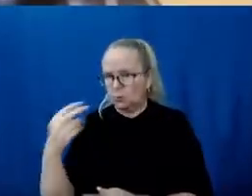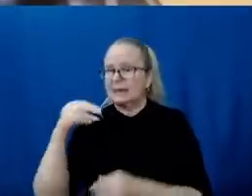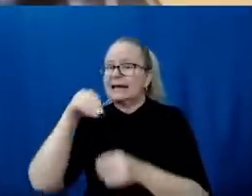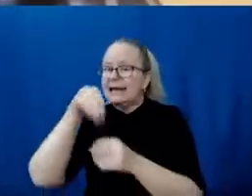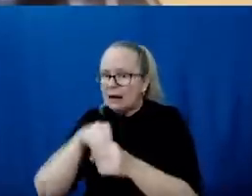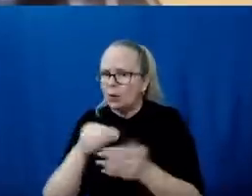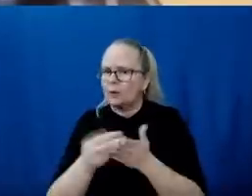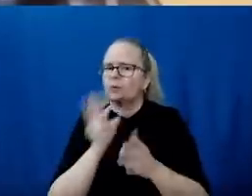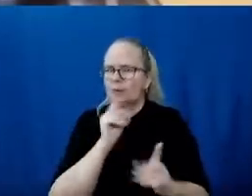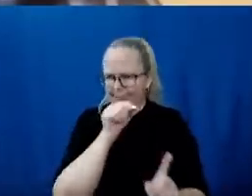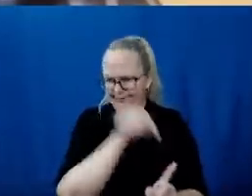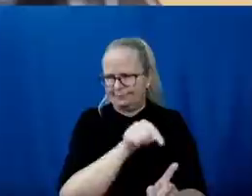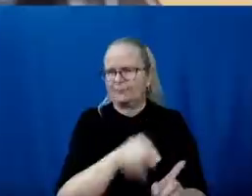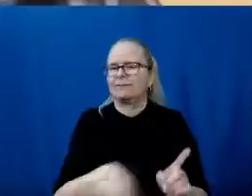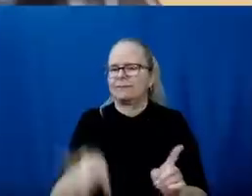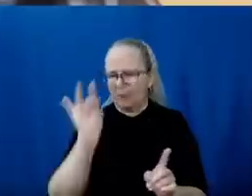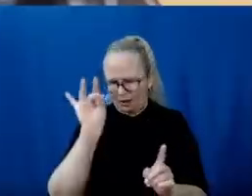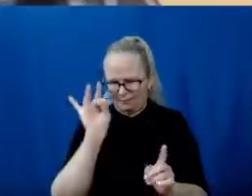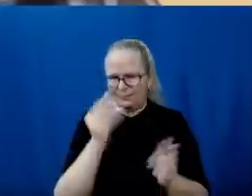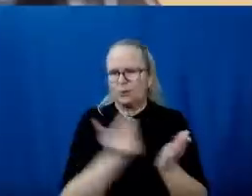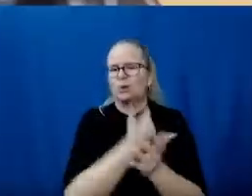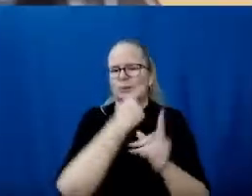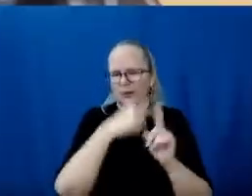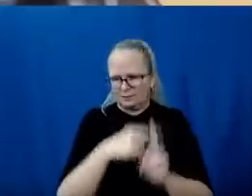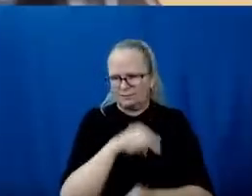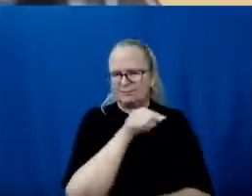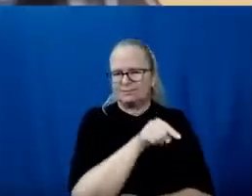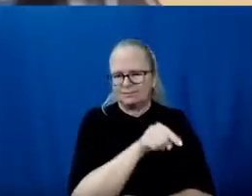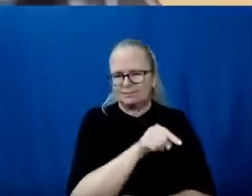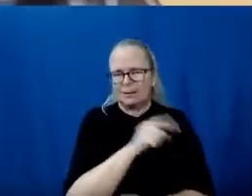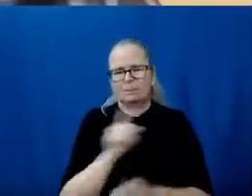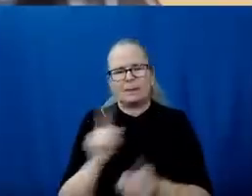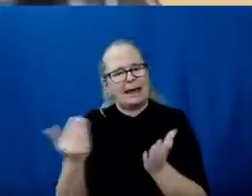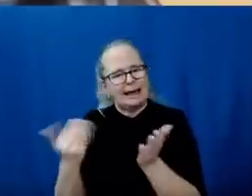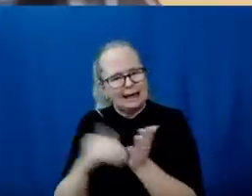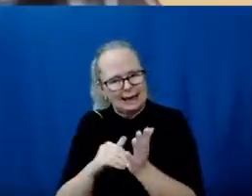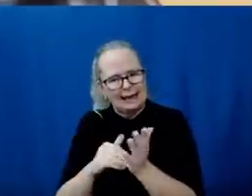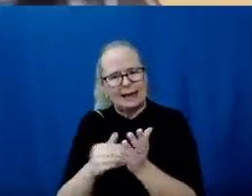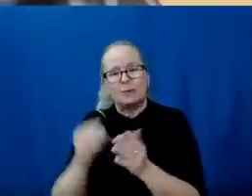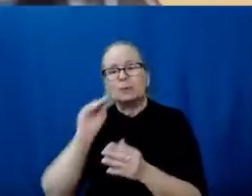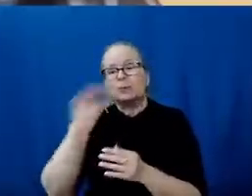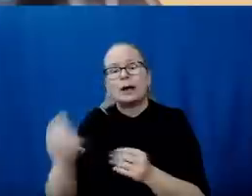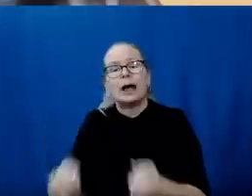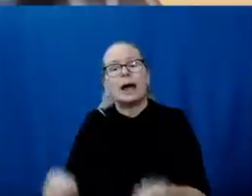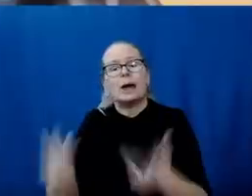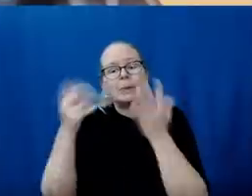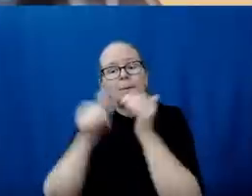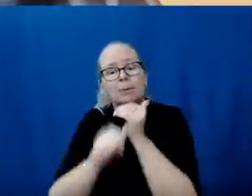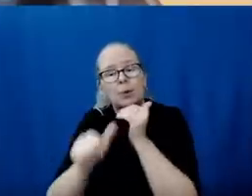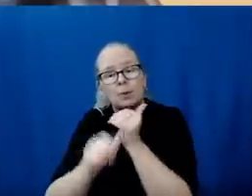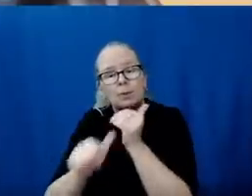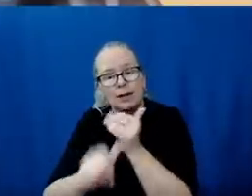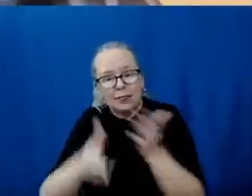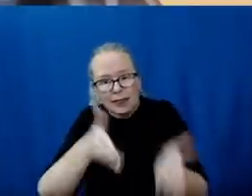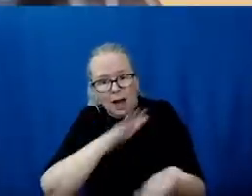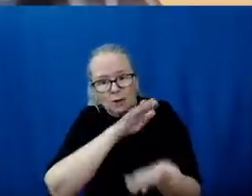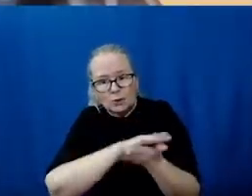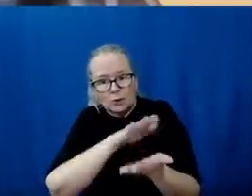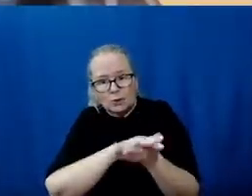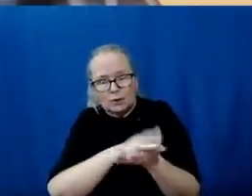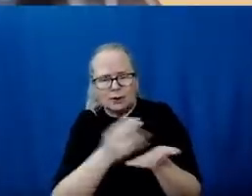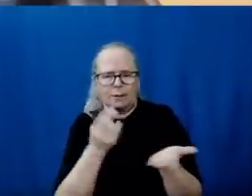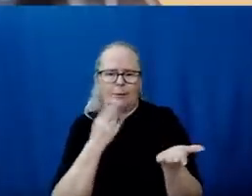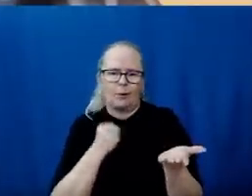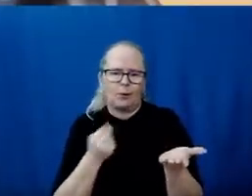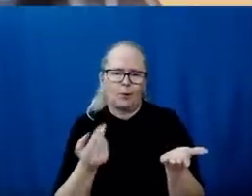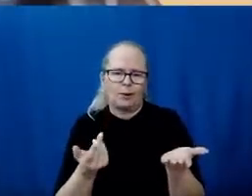wastewater and it correlated with new cases. But again, the proportion of children that were pooping at school was small,